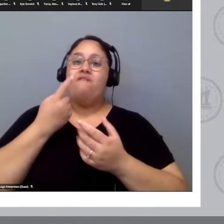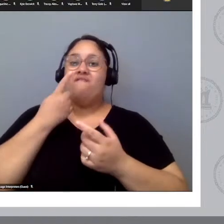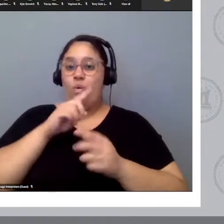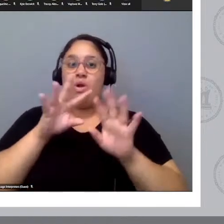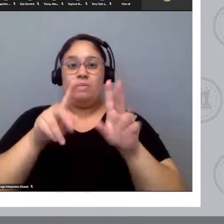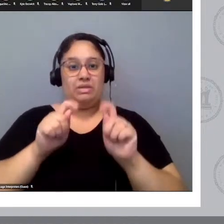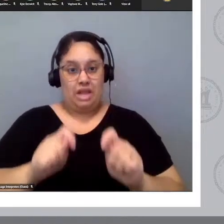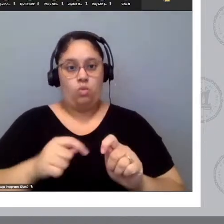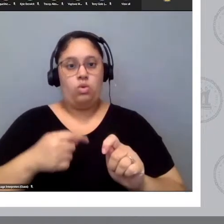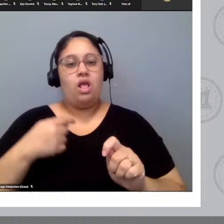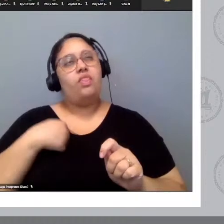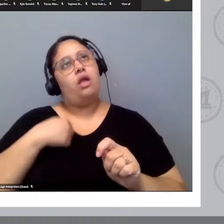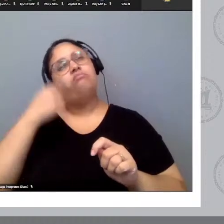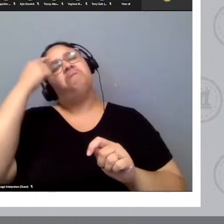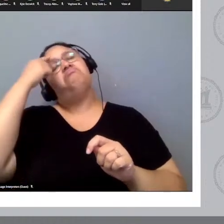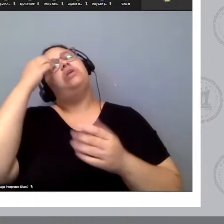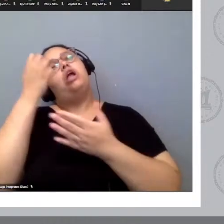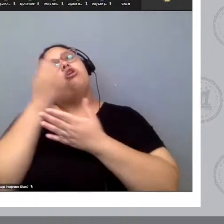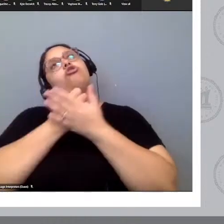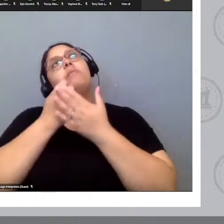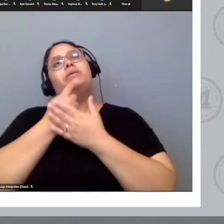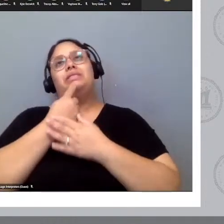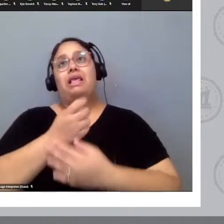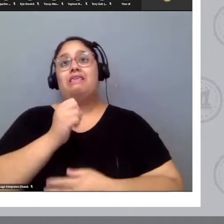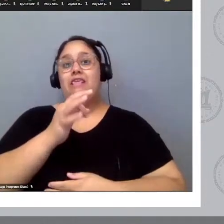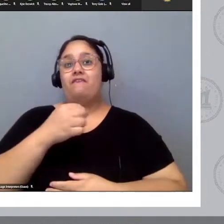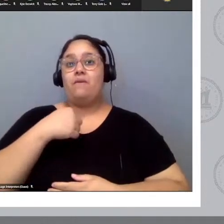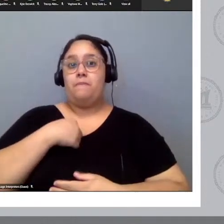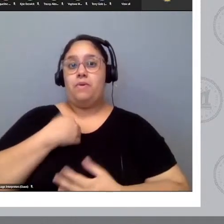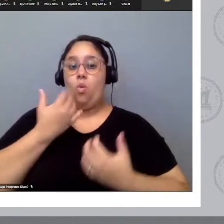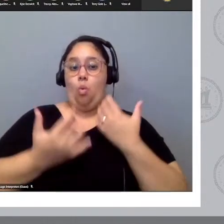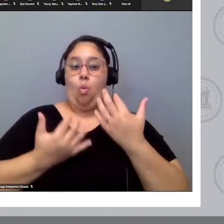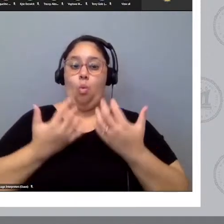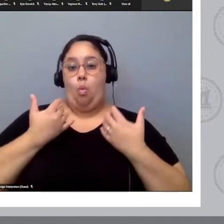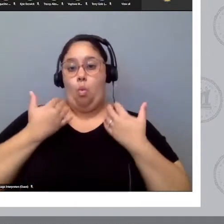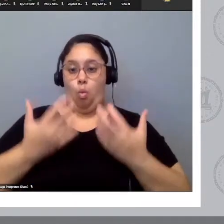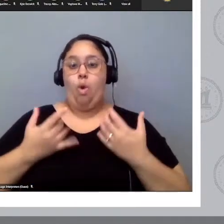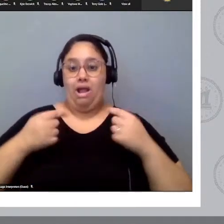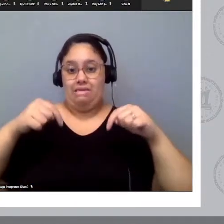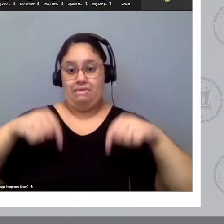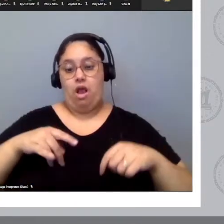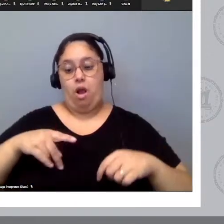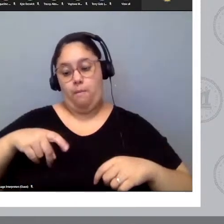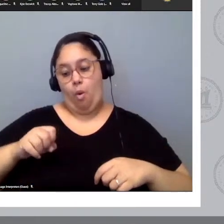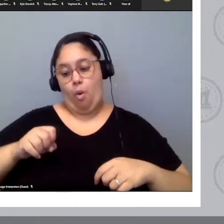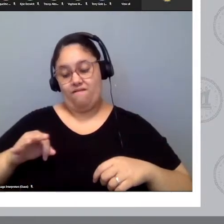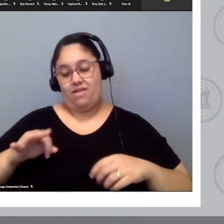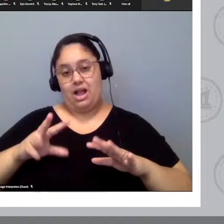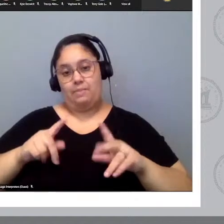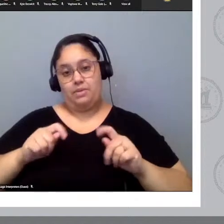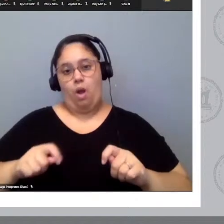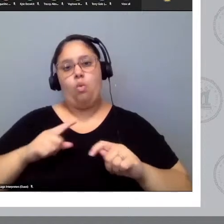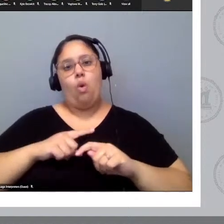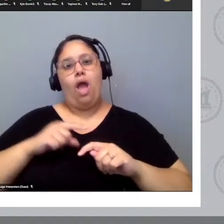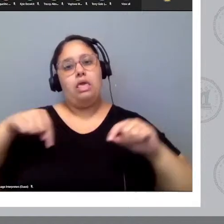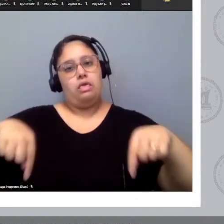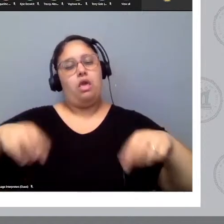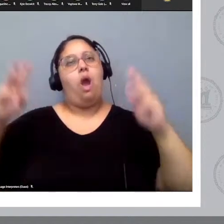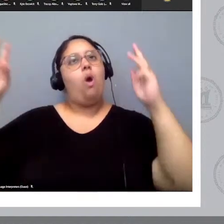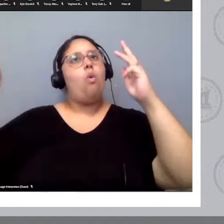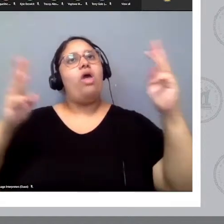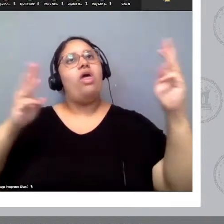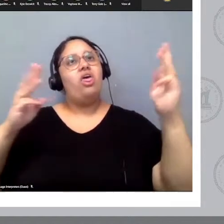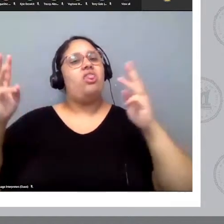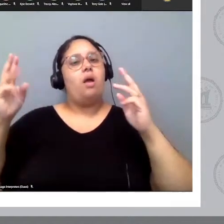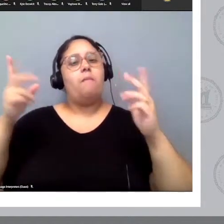them making an economic call if I am to wait at the Port of Cape Town because the the port is windbound and we have weather problems for the